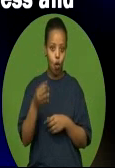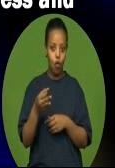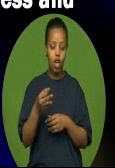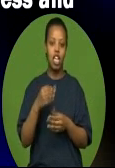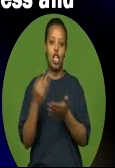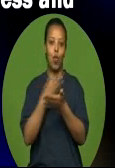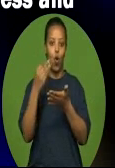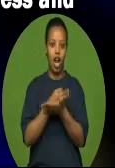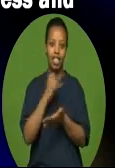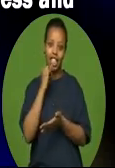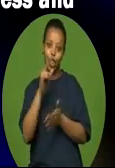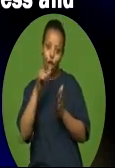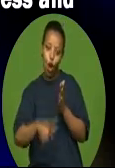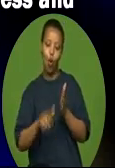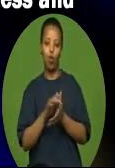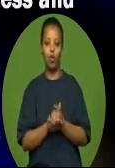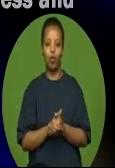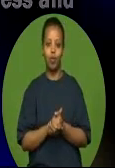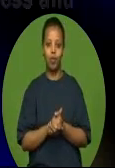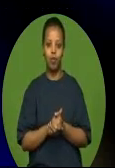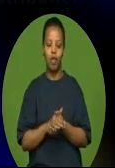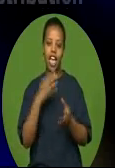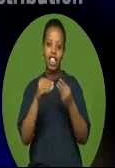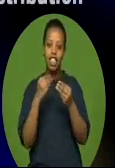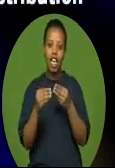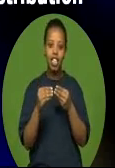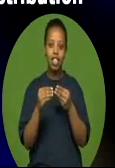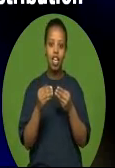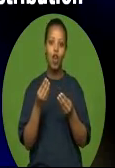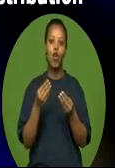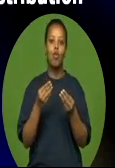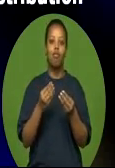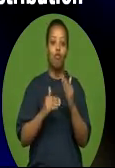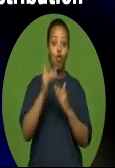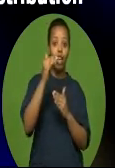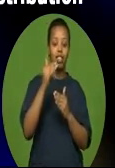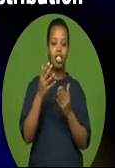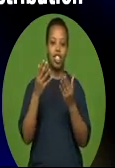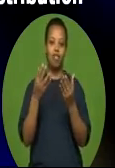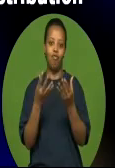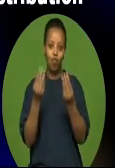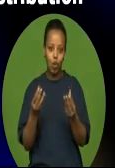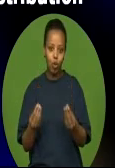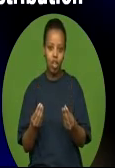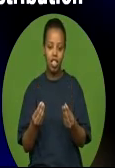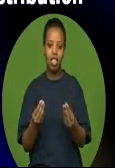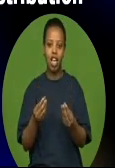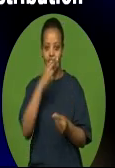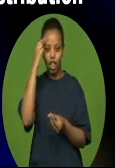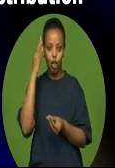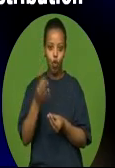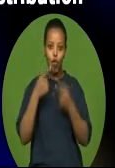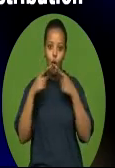and acceptance of the products is low. Sales rise gradually as a result of